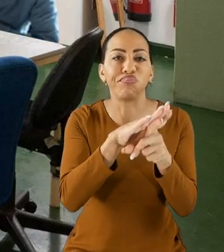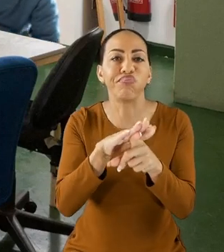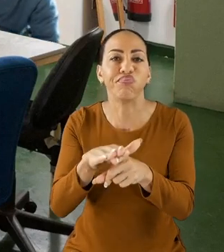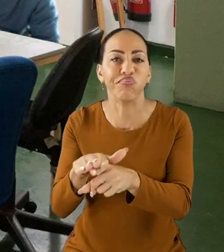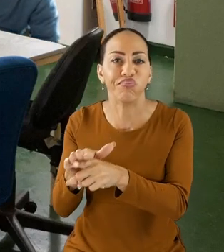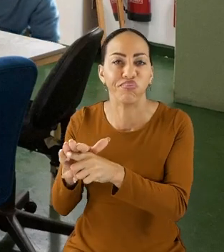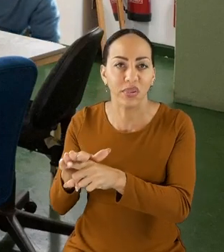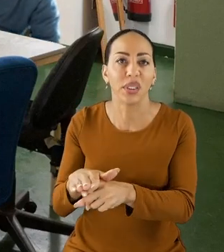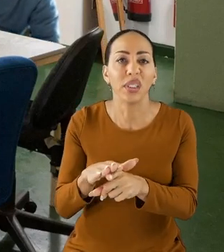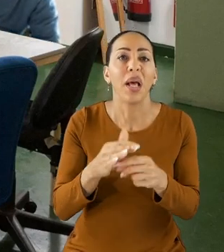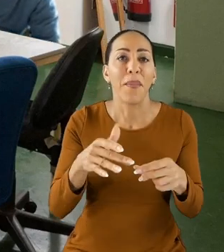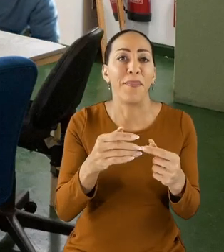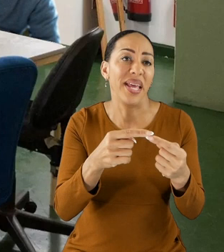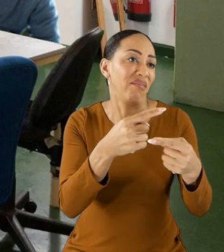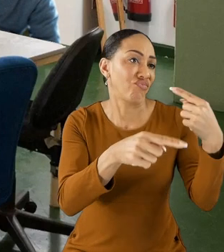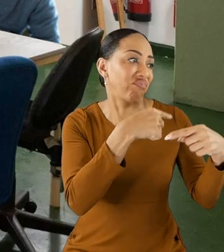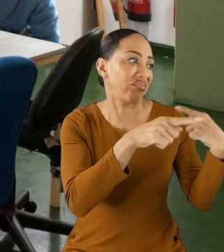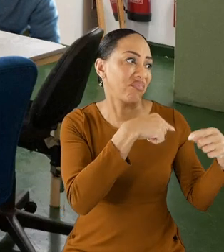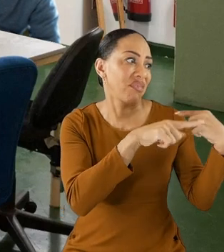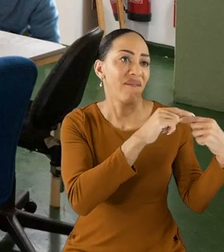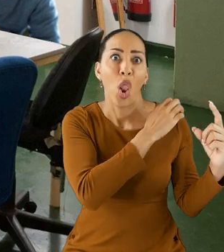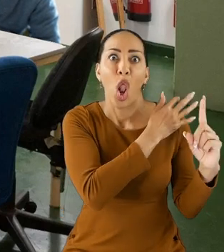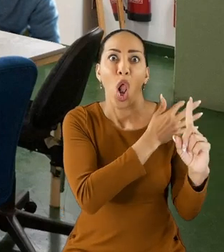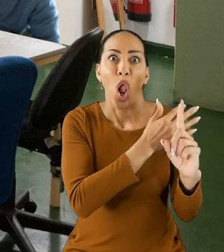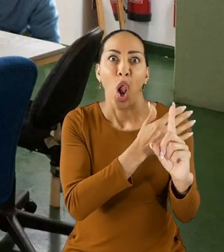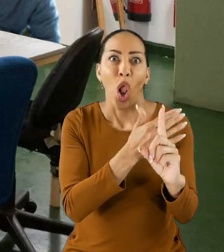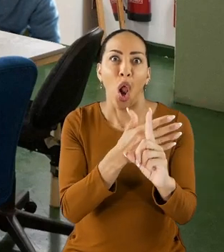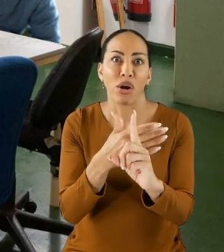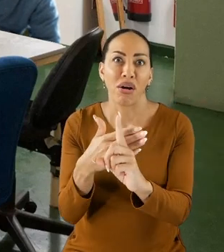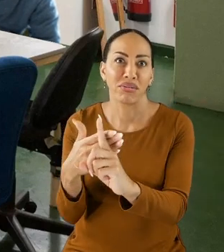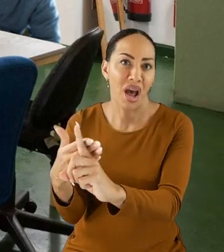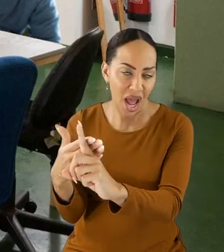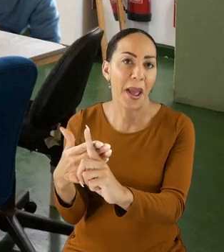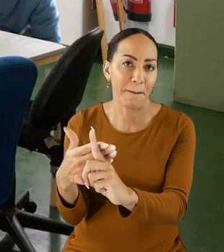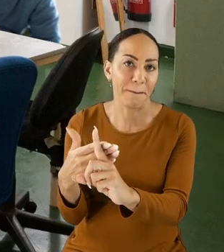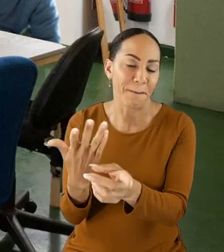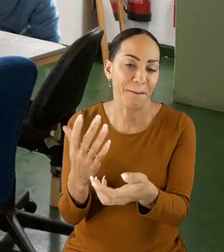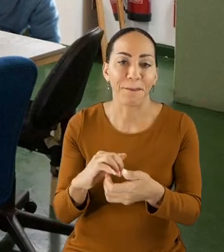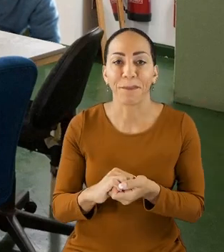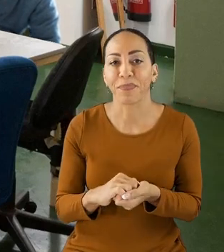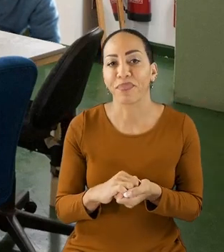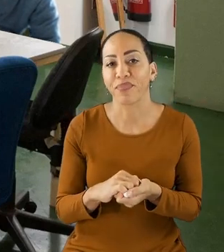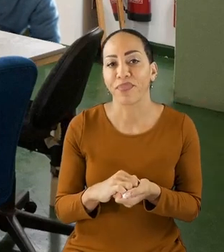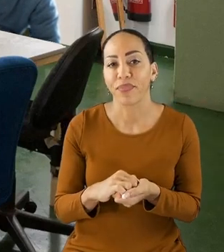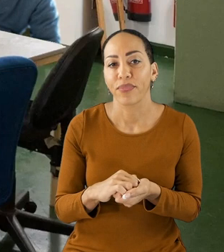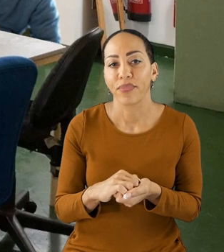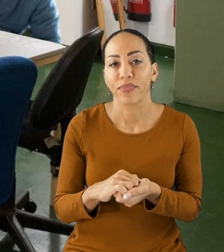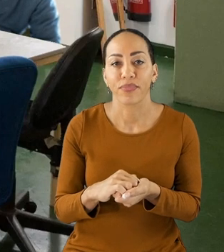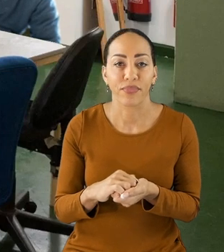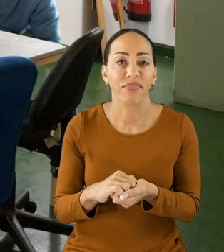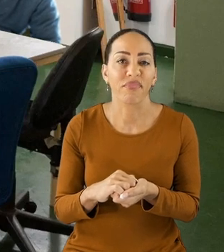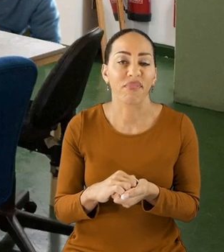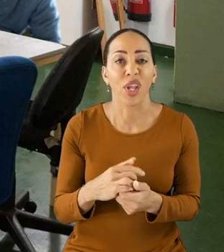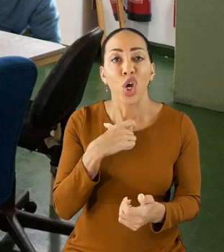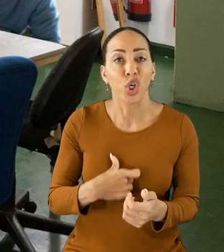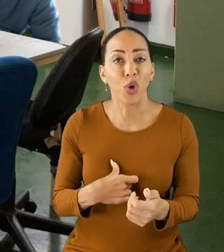the sort of systematic oppression and prejudice towards disabled people that has existed for a long, long time, really as long as